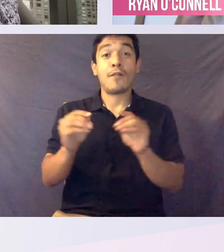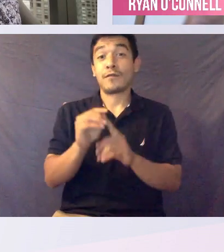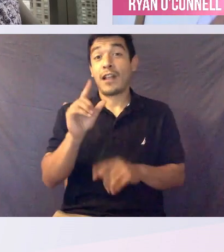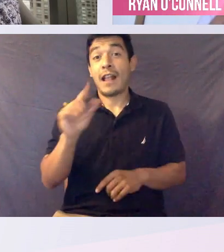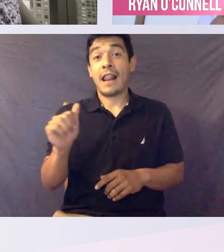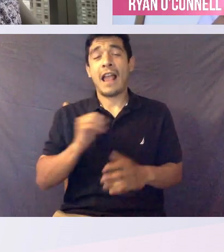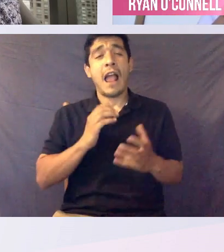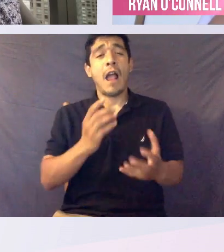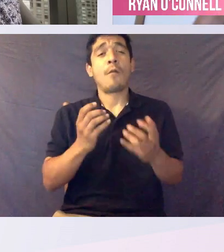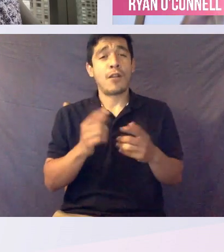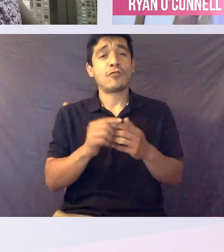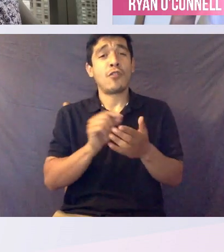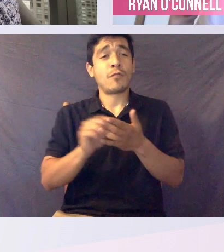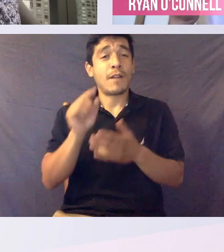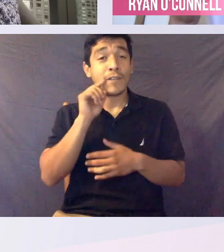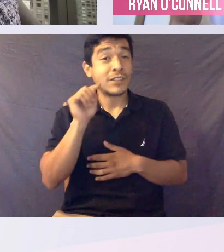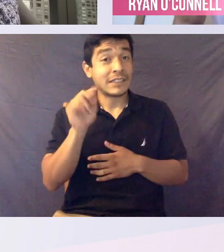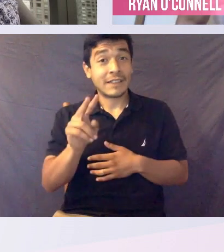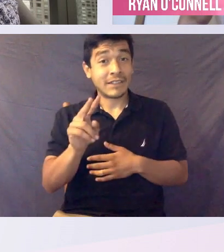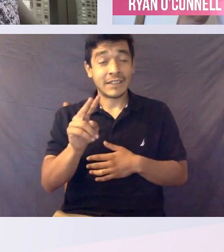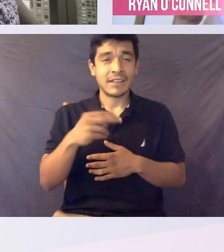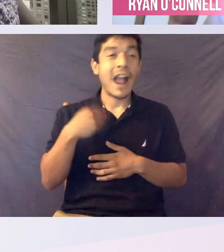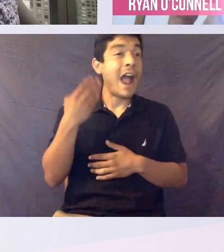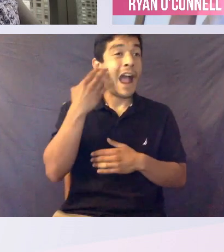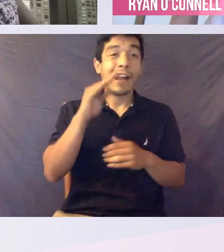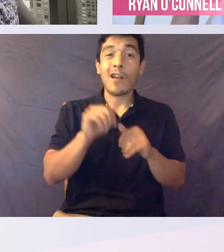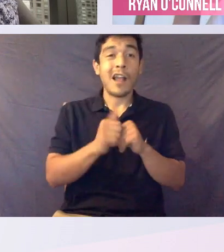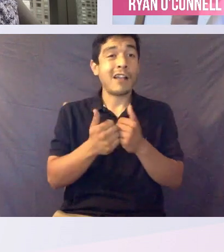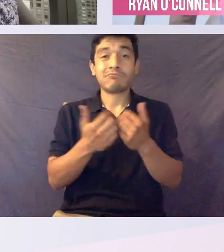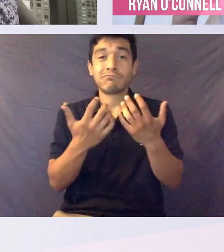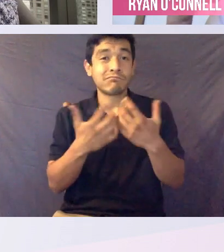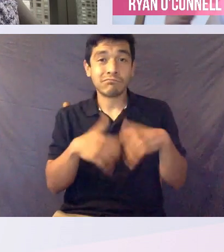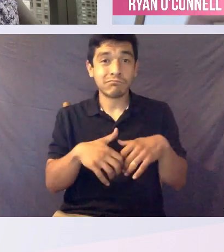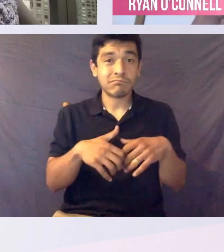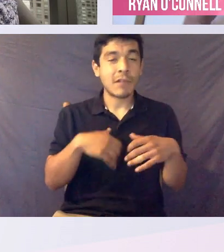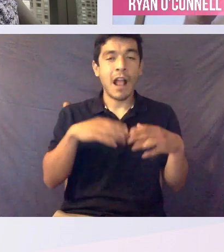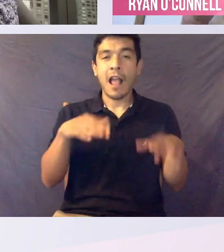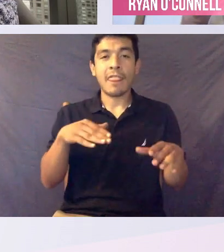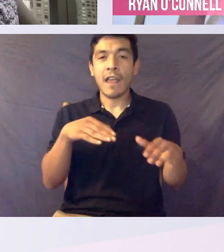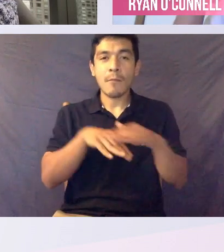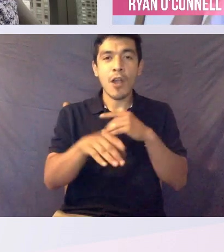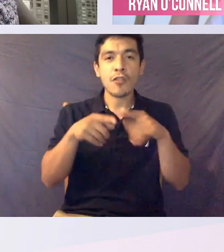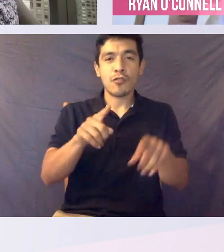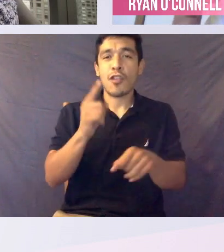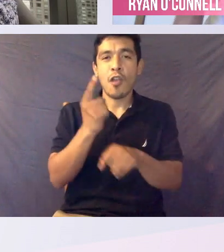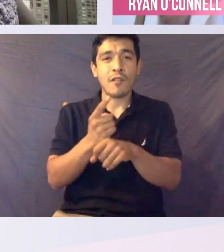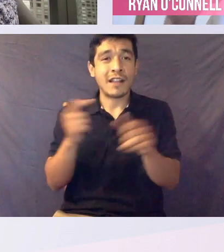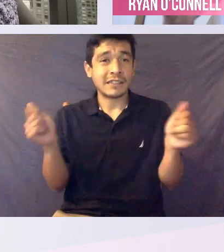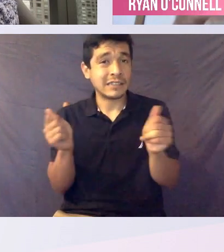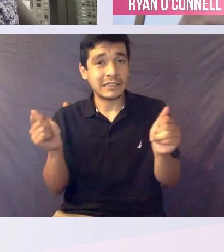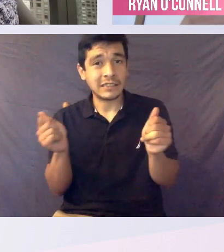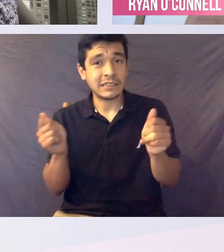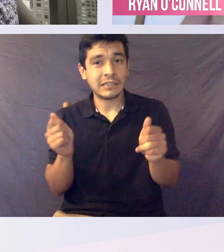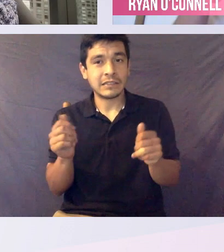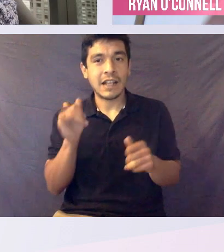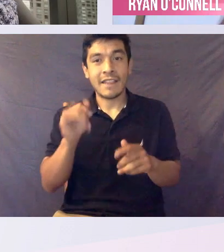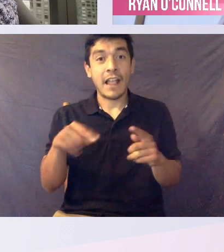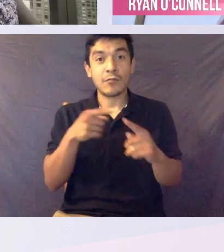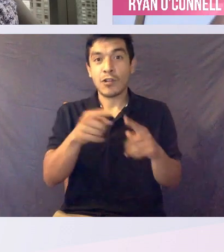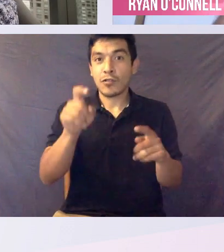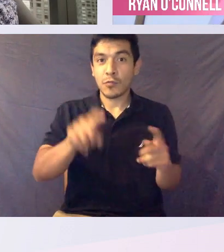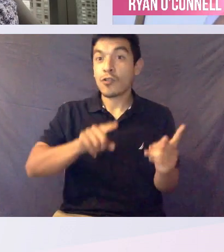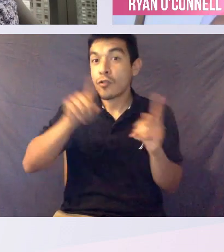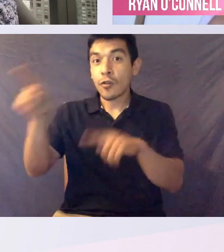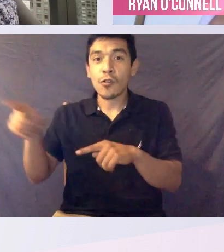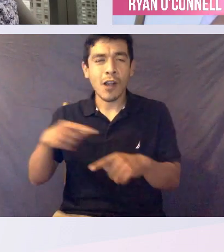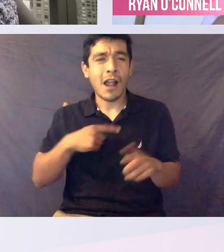TV, didn't know how it worked. I didn't even come during pilot staffing season for network TV, which is like usually like when you go. I went